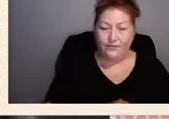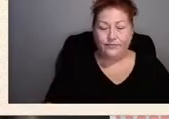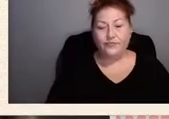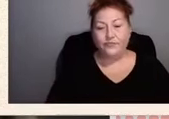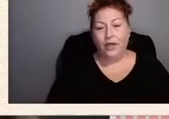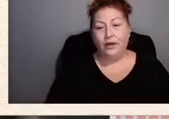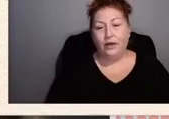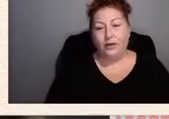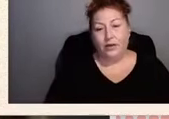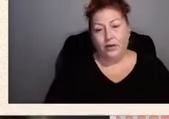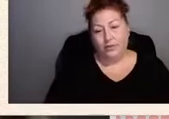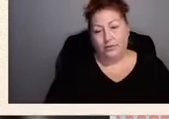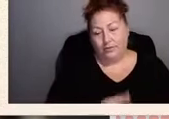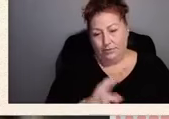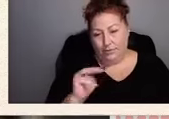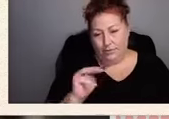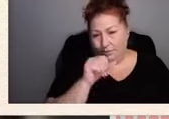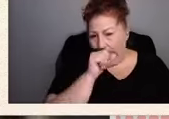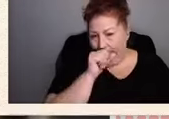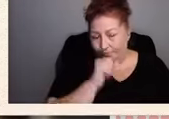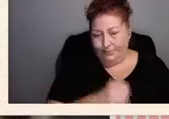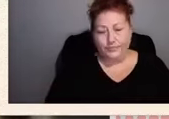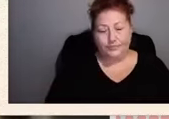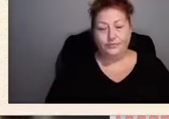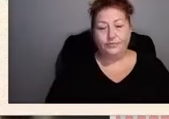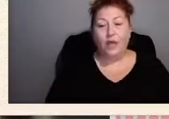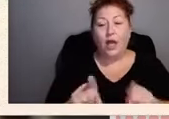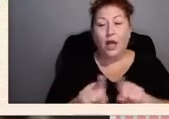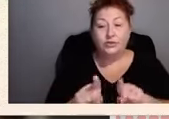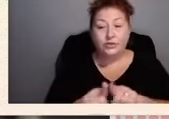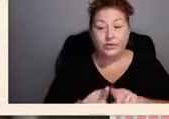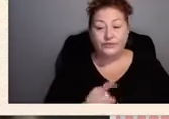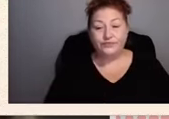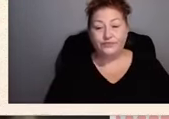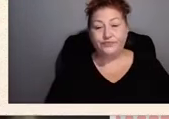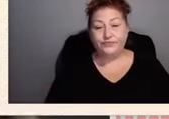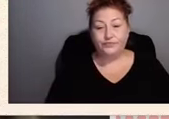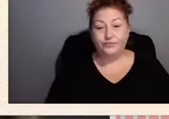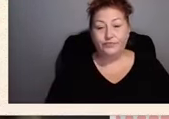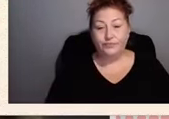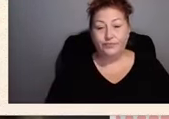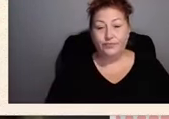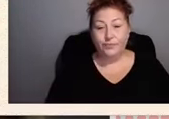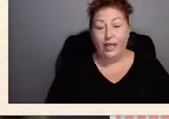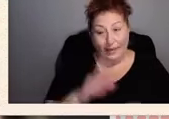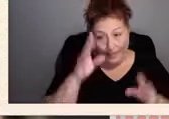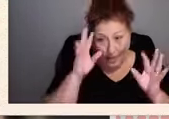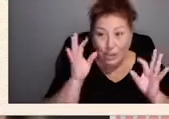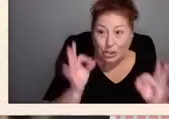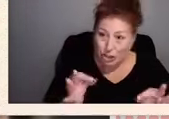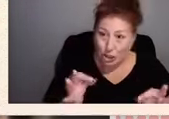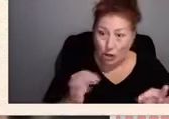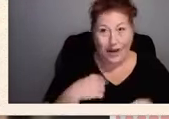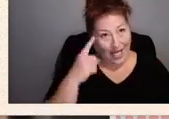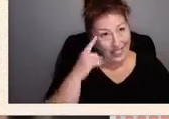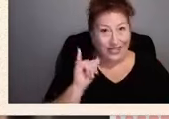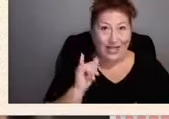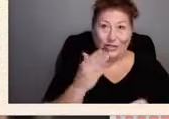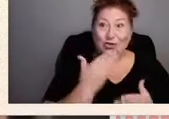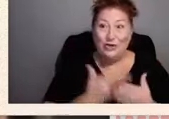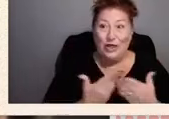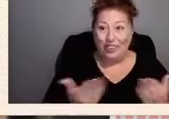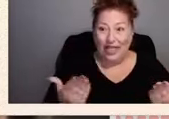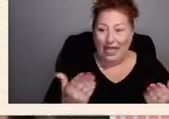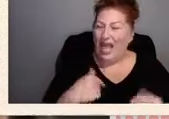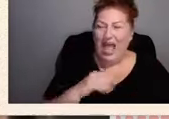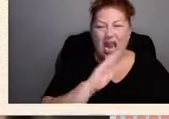Um, Also, um, being determined, I think, is a great thing. I never let